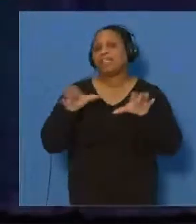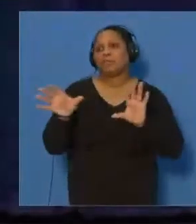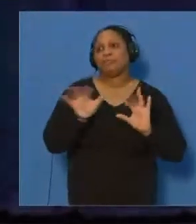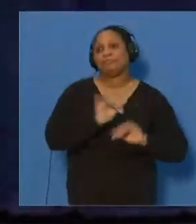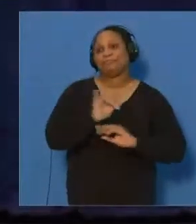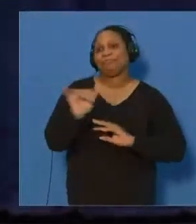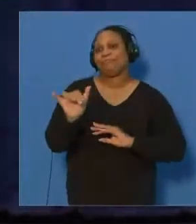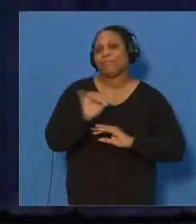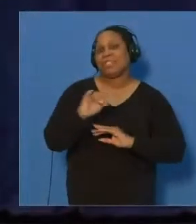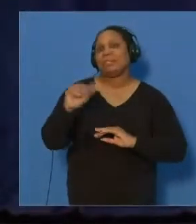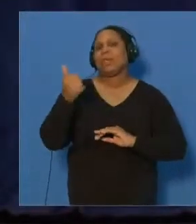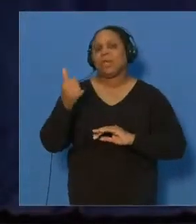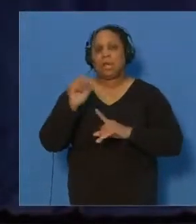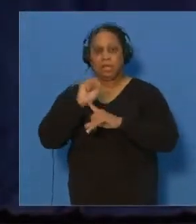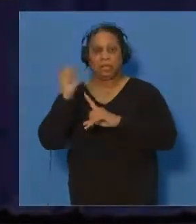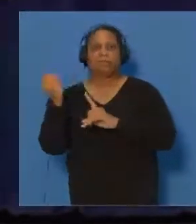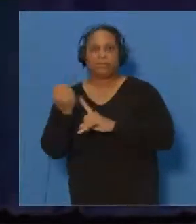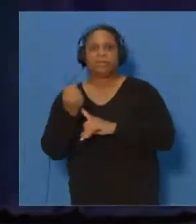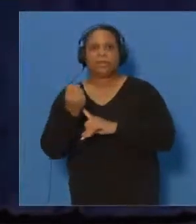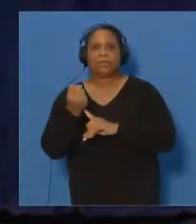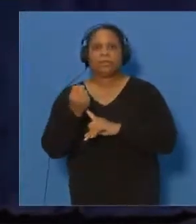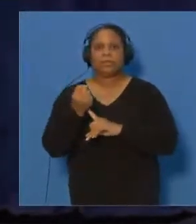others in similar circumstances.